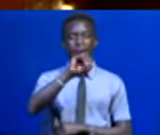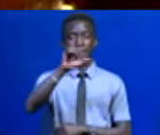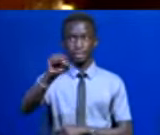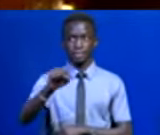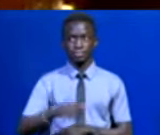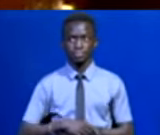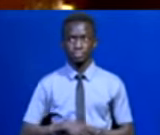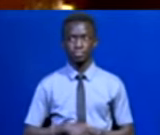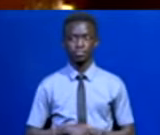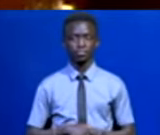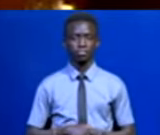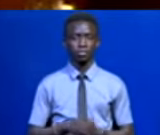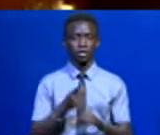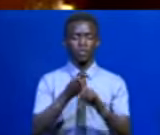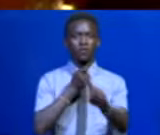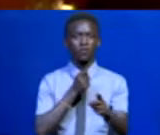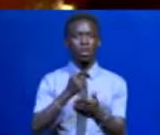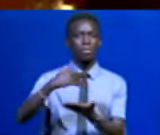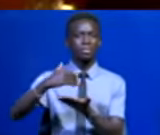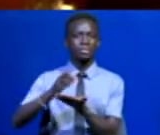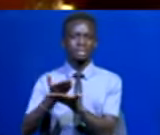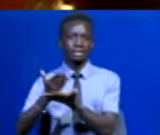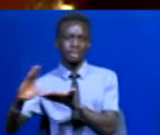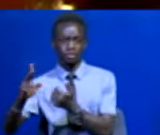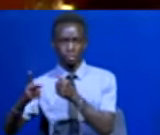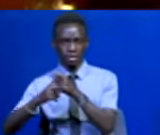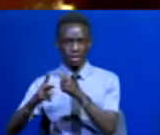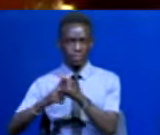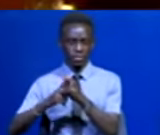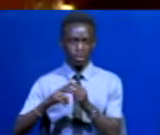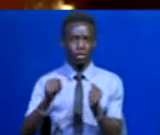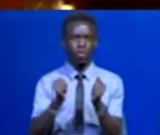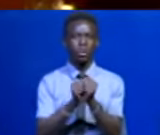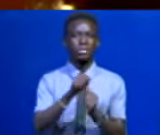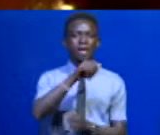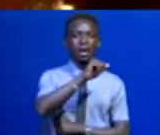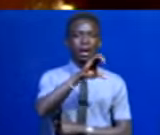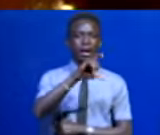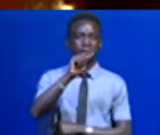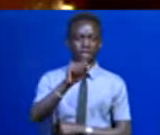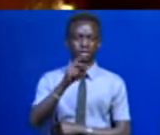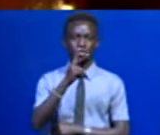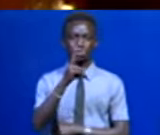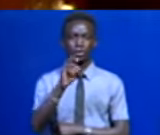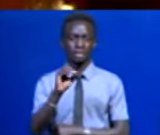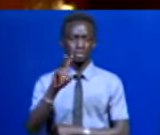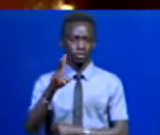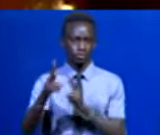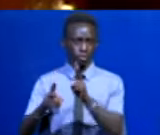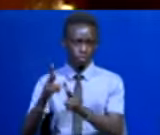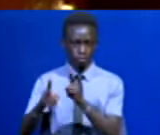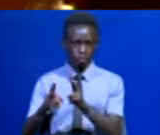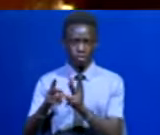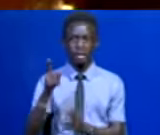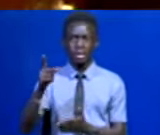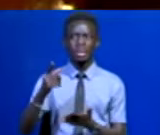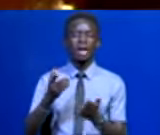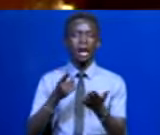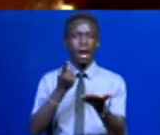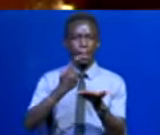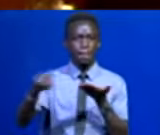7 sub-article 3b of the National Intelligence Service Act 2022, this house approves the appointment of Mr.